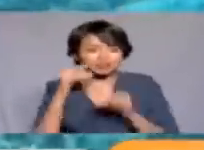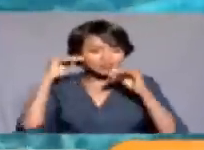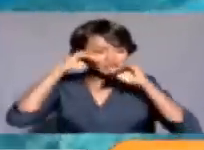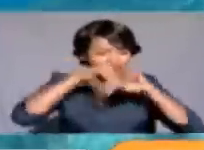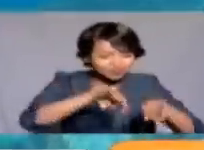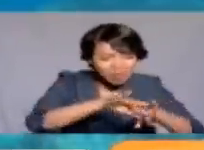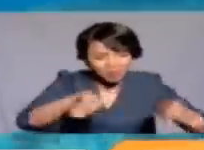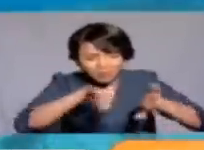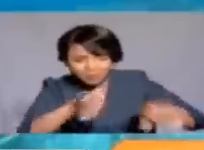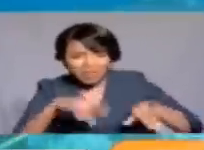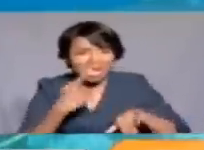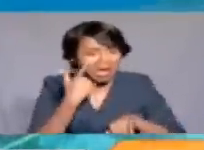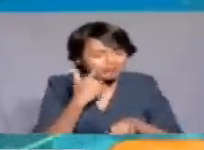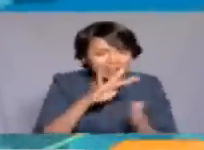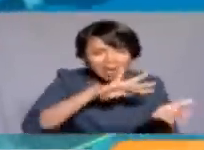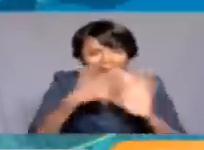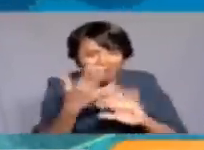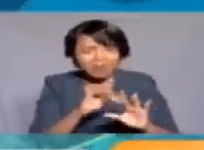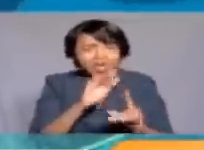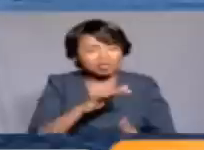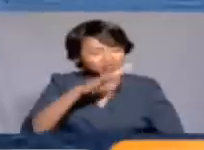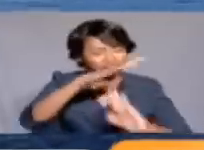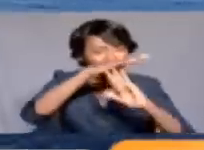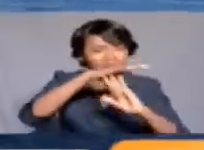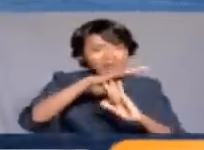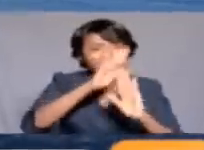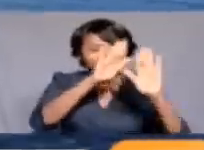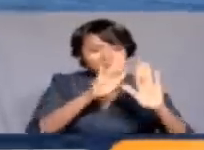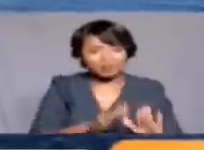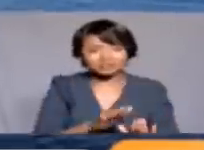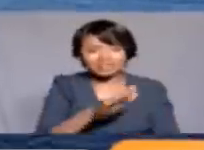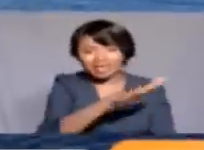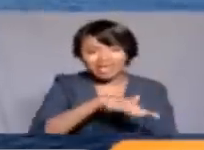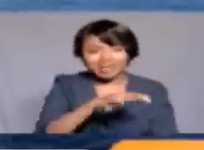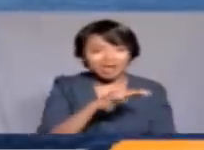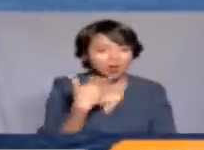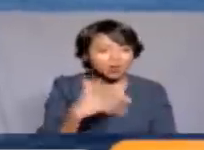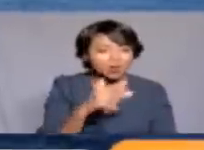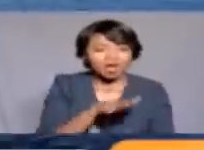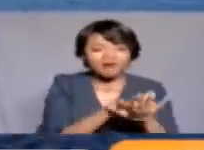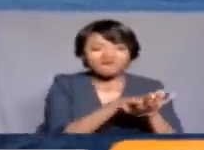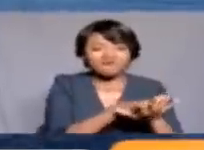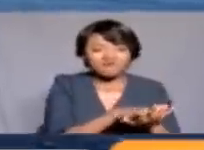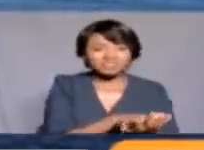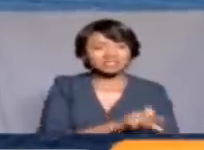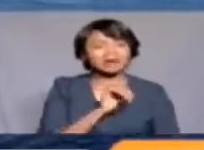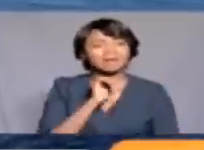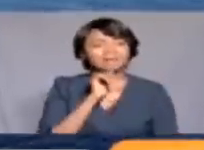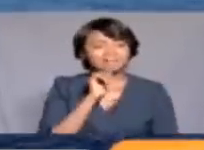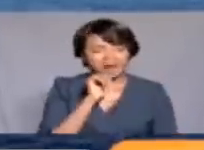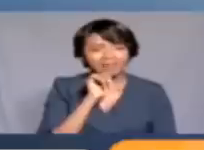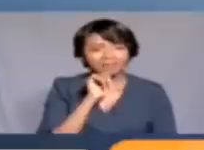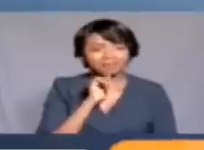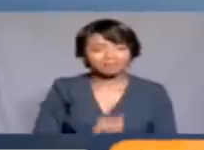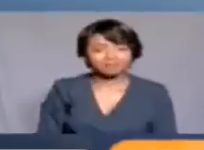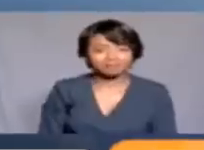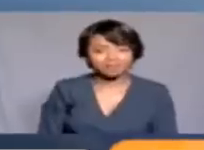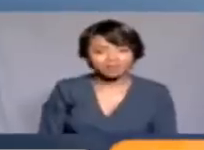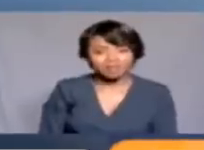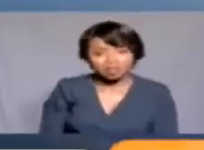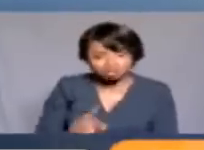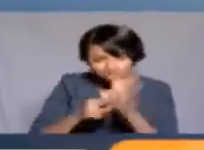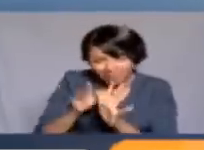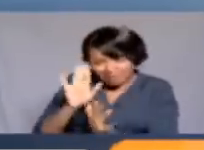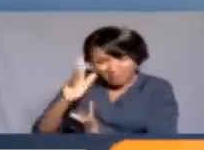diving, scuba diving, and most importantly, a crucial fishing site for local fishermen. Could the work of